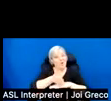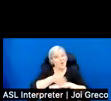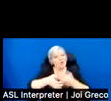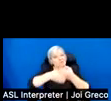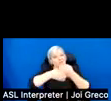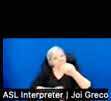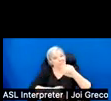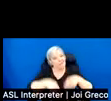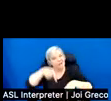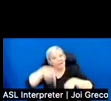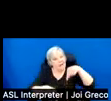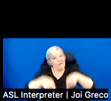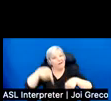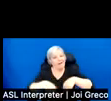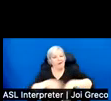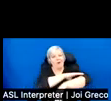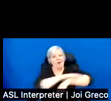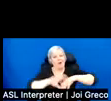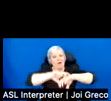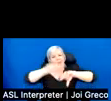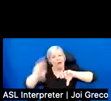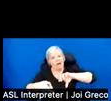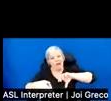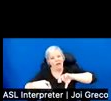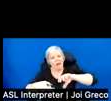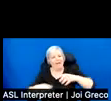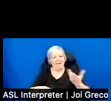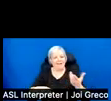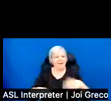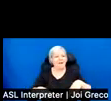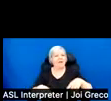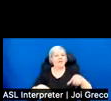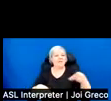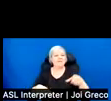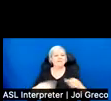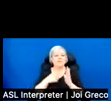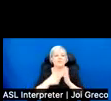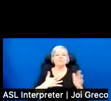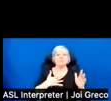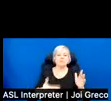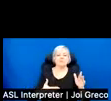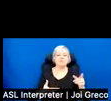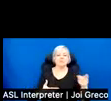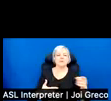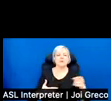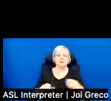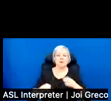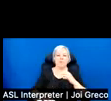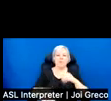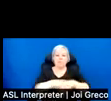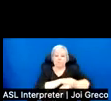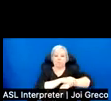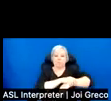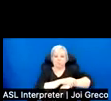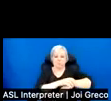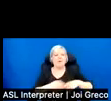like Peter Pan. The image on the left shows a typical prosthesis in which a sock is placed on the